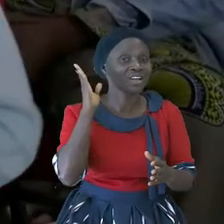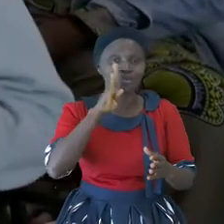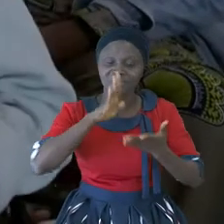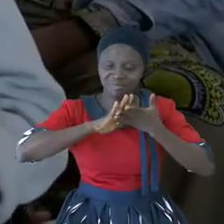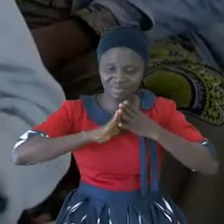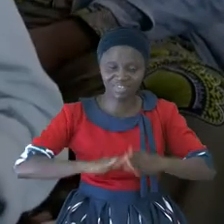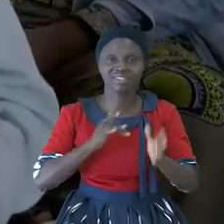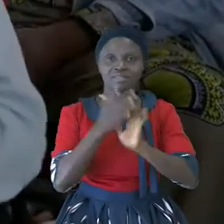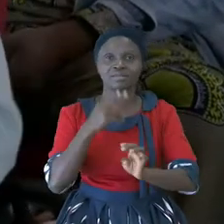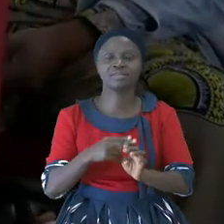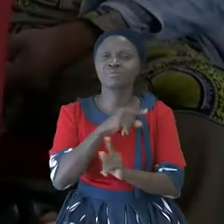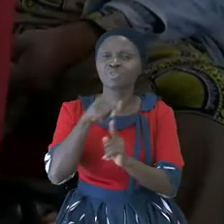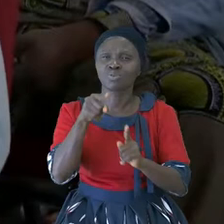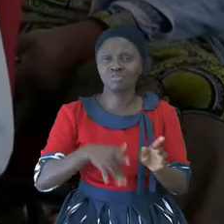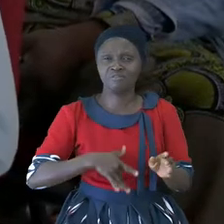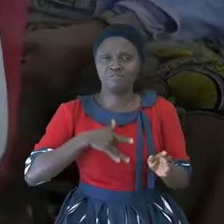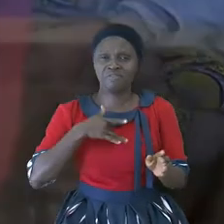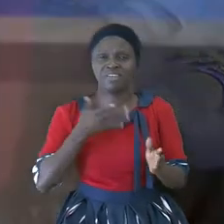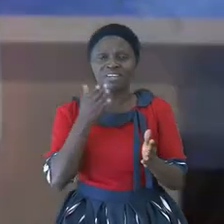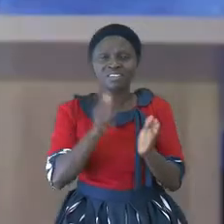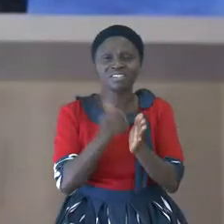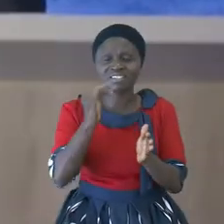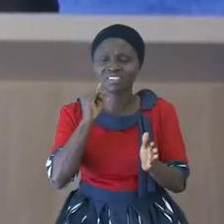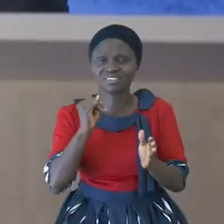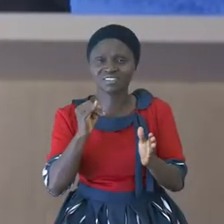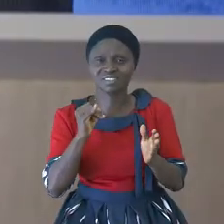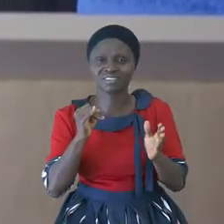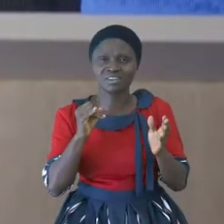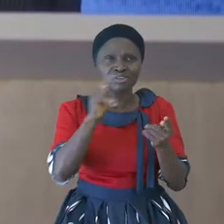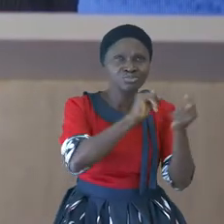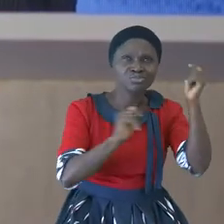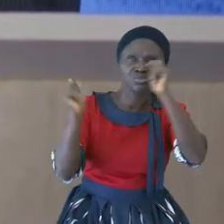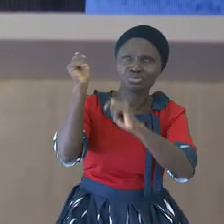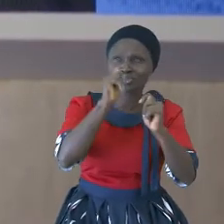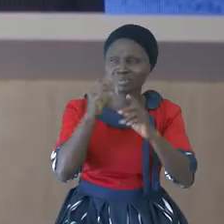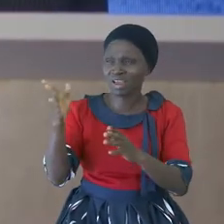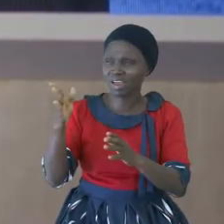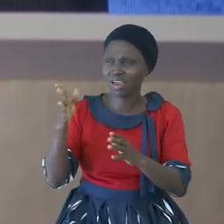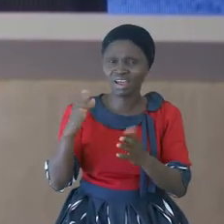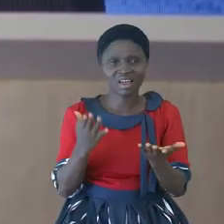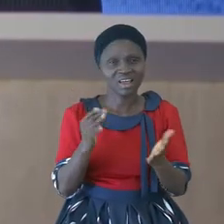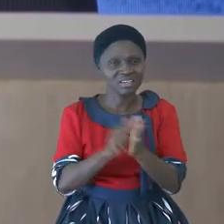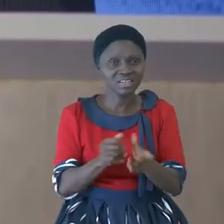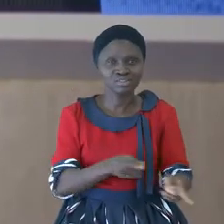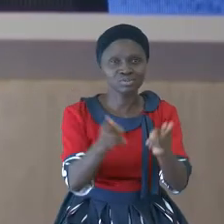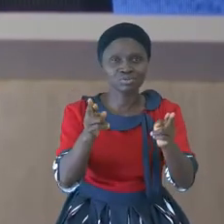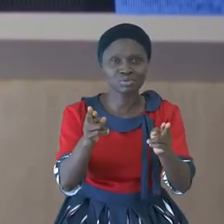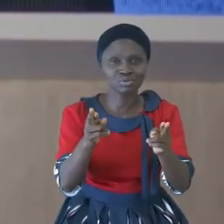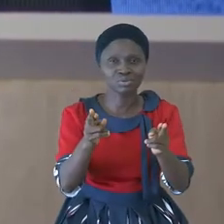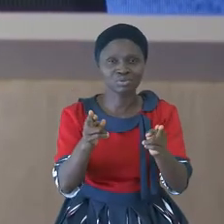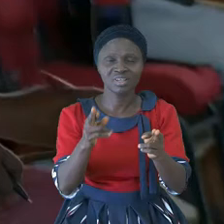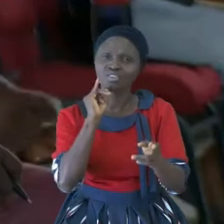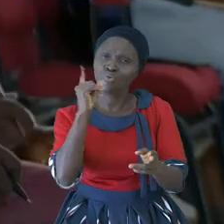When it appears there's trouble there, and you have to go through that place, that's the only road that gets you to where you